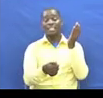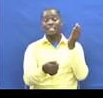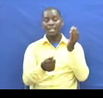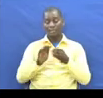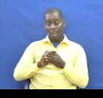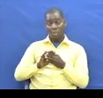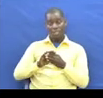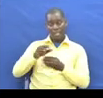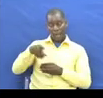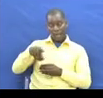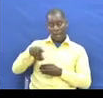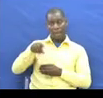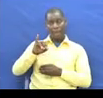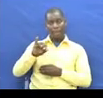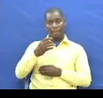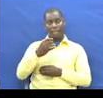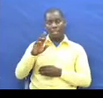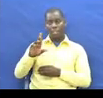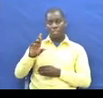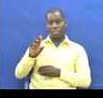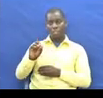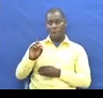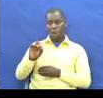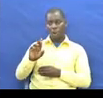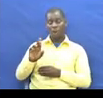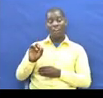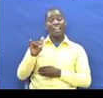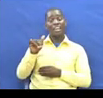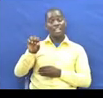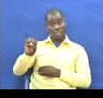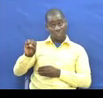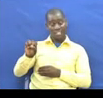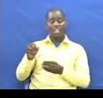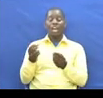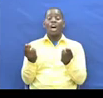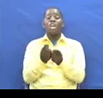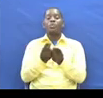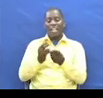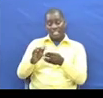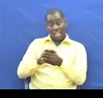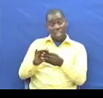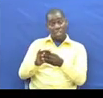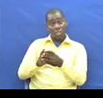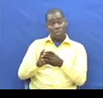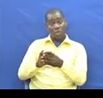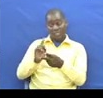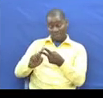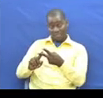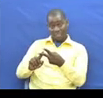defined or represented by using pictograms, pictorials, and also by using the